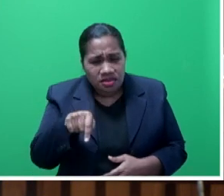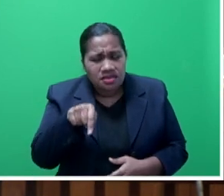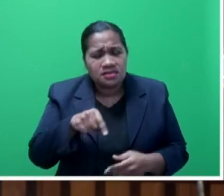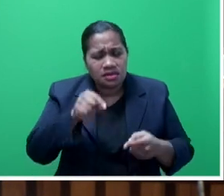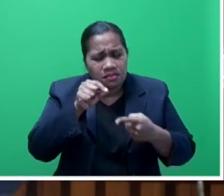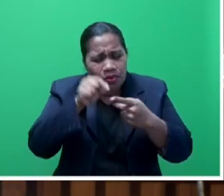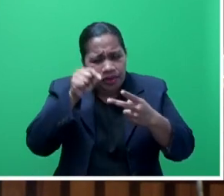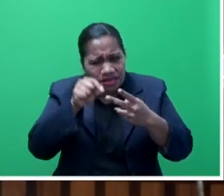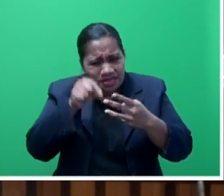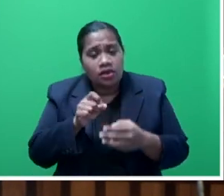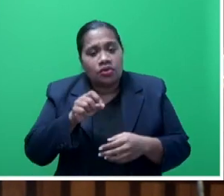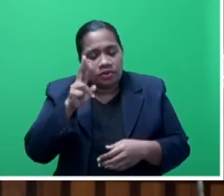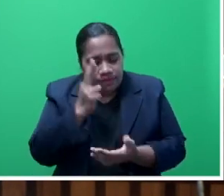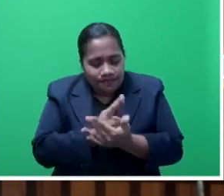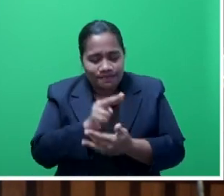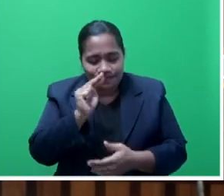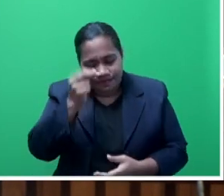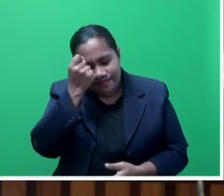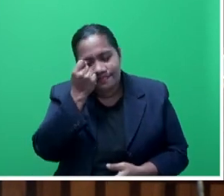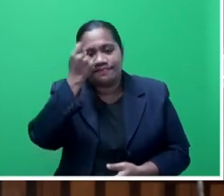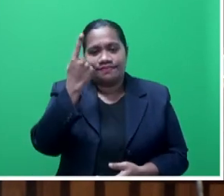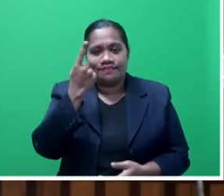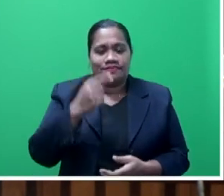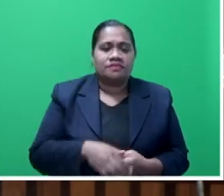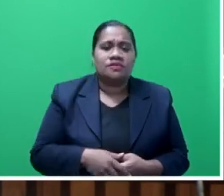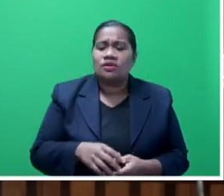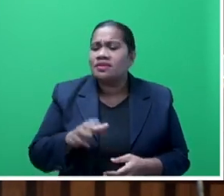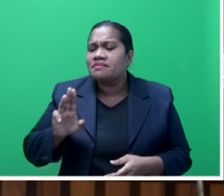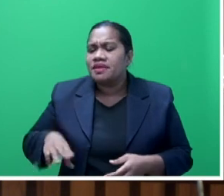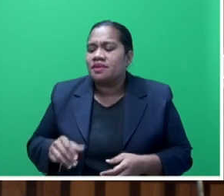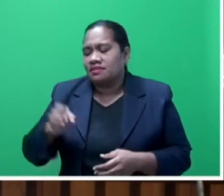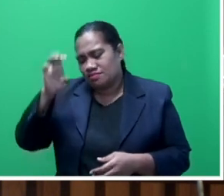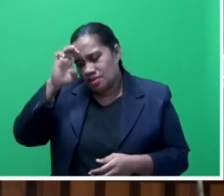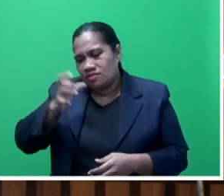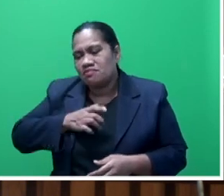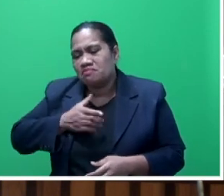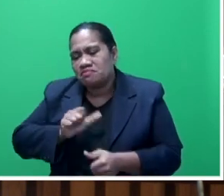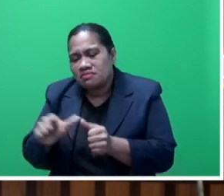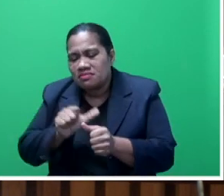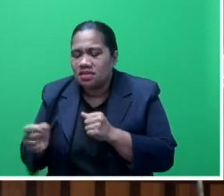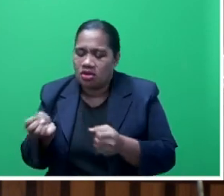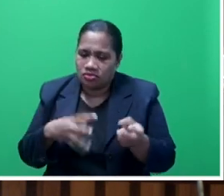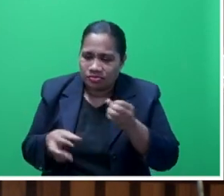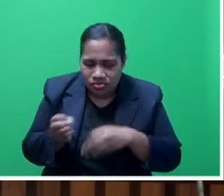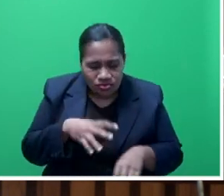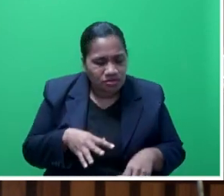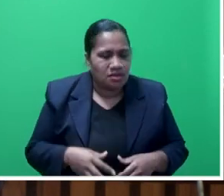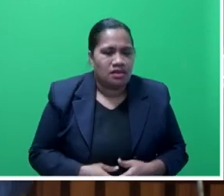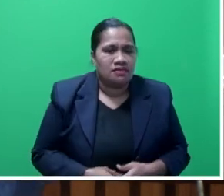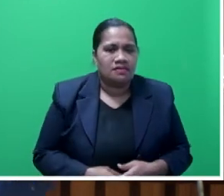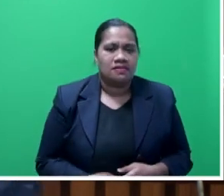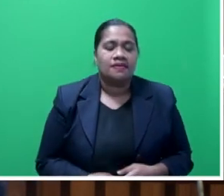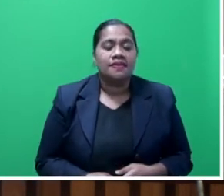need to understand, and I think the honourable members, I expected better contribution from them, a lot more sophisticated and nuanced type of